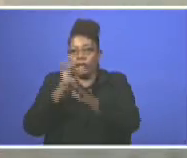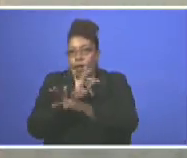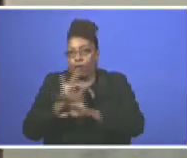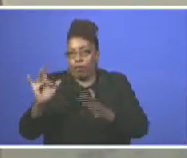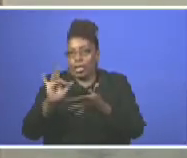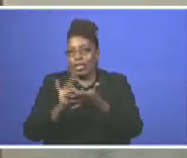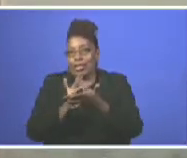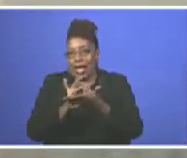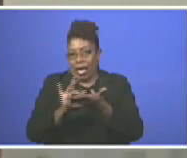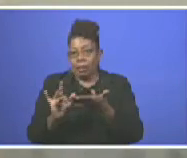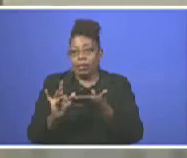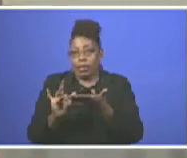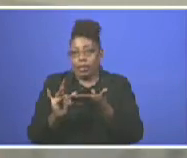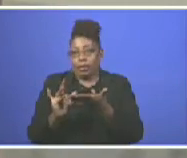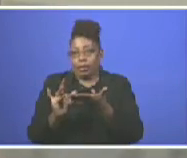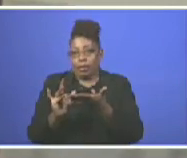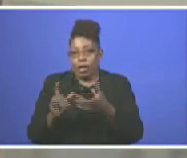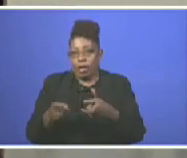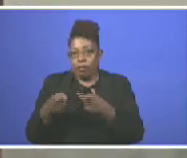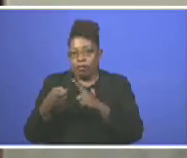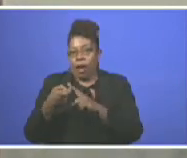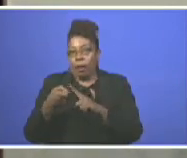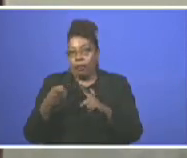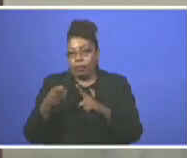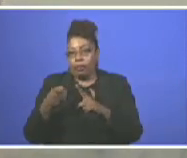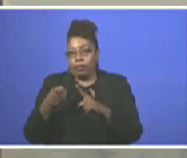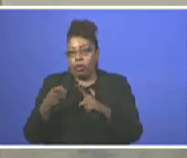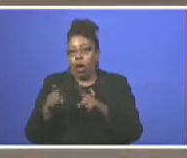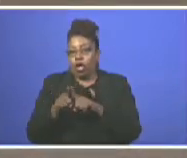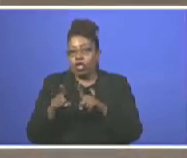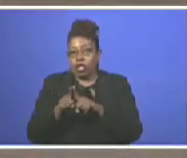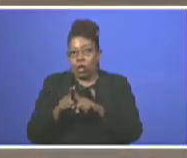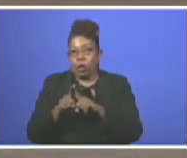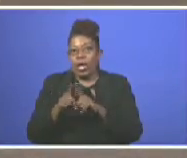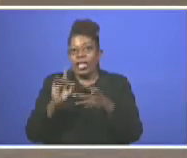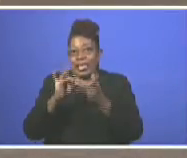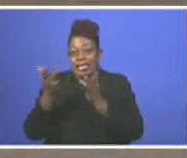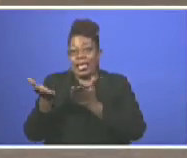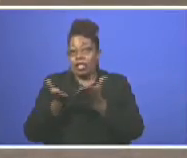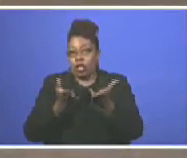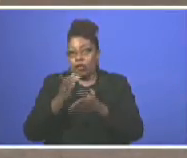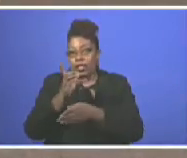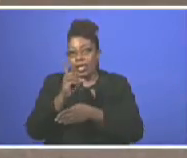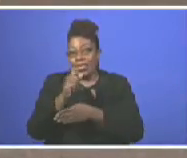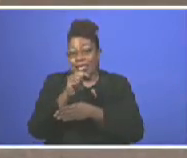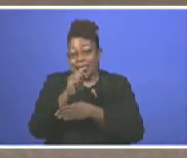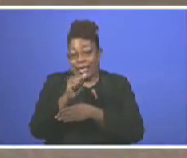tablets, complemented with the provision of internet service and a data plan as